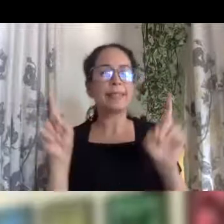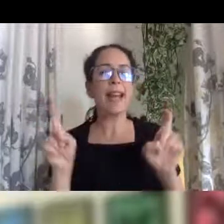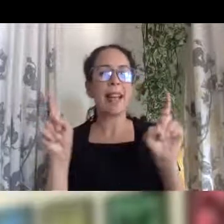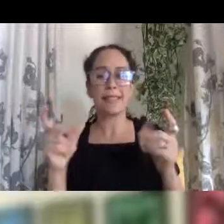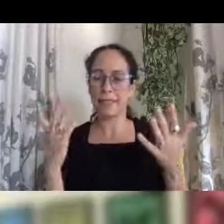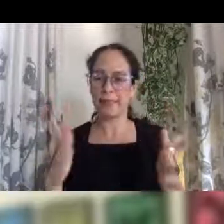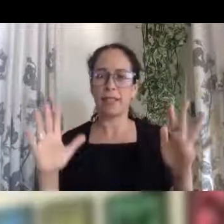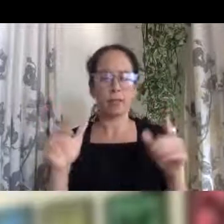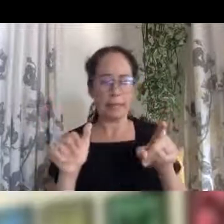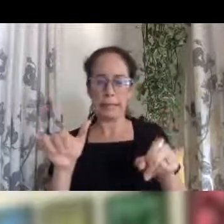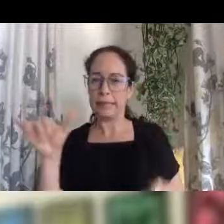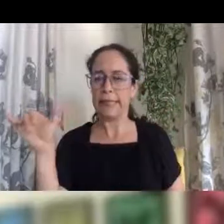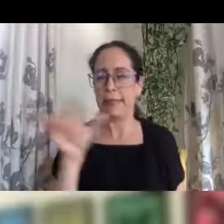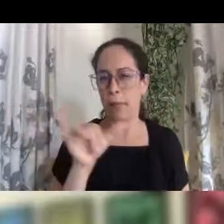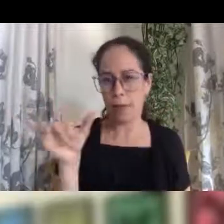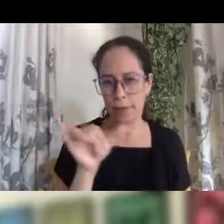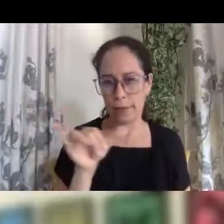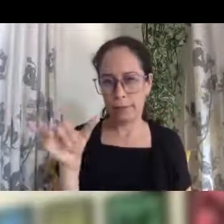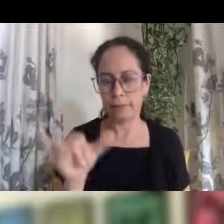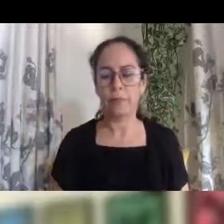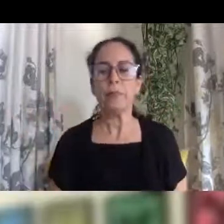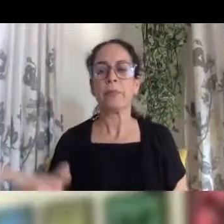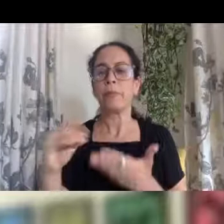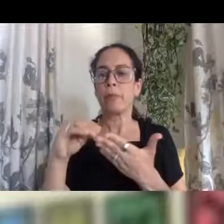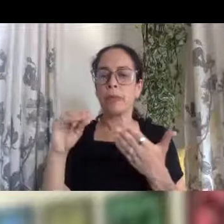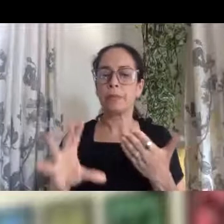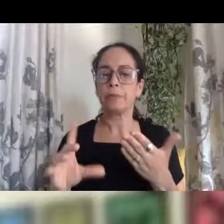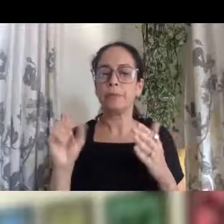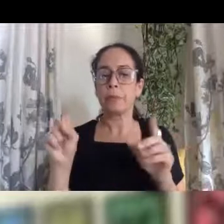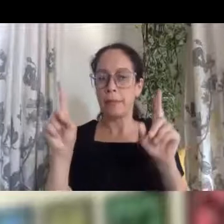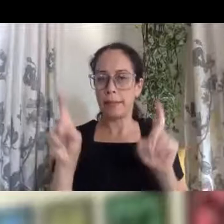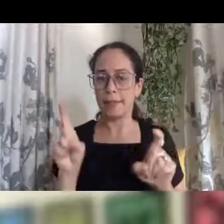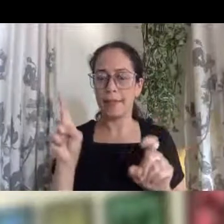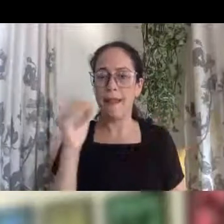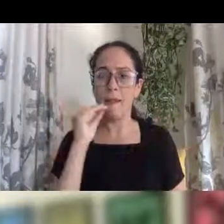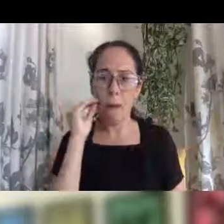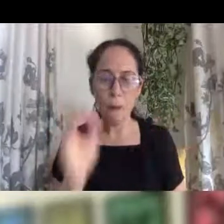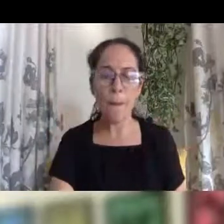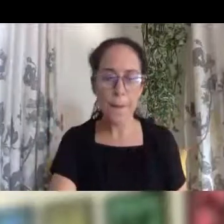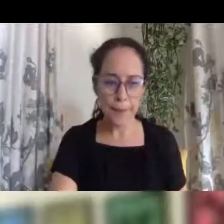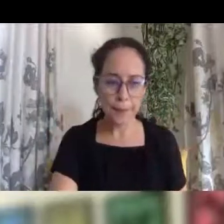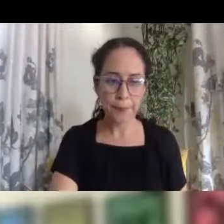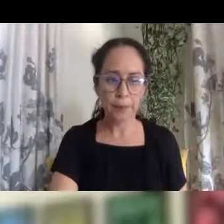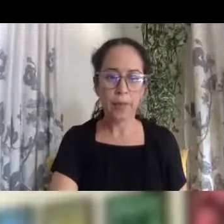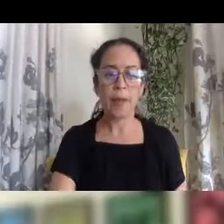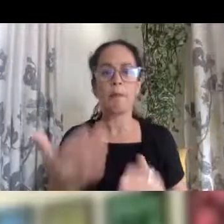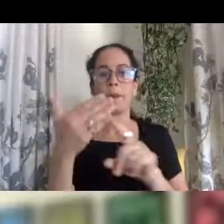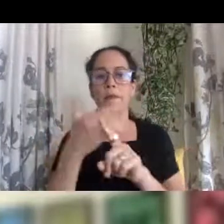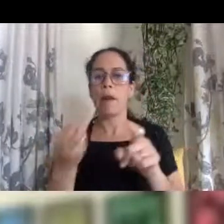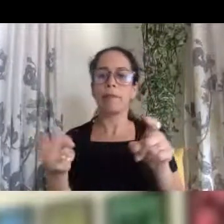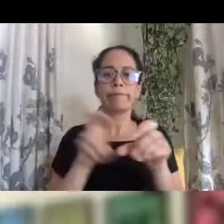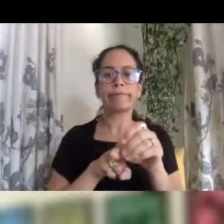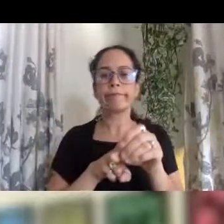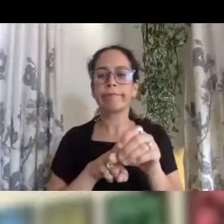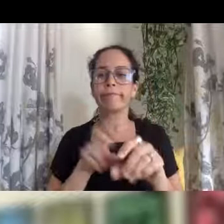to the test that was done at school. So students can be tested at home before they get on public transportation or before they even